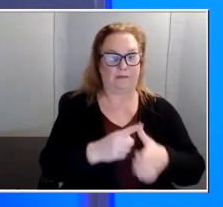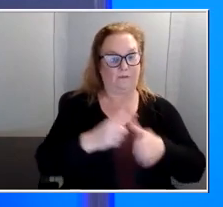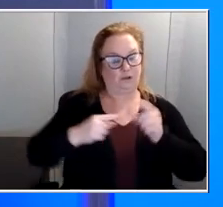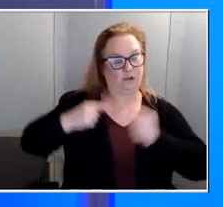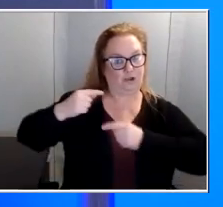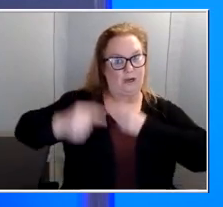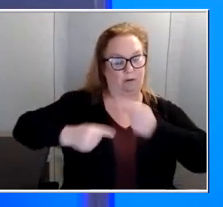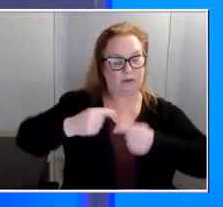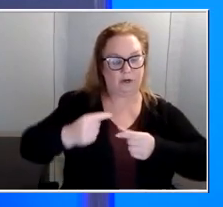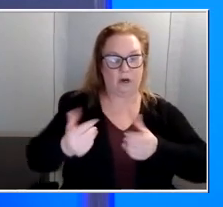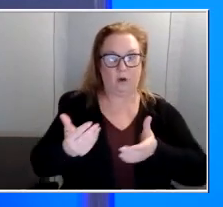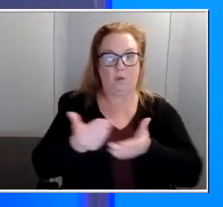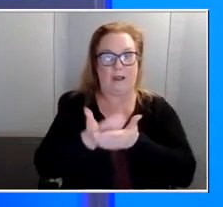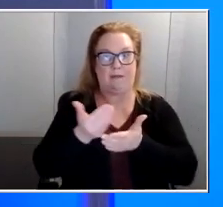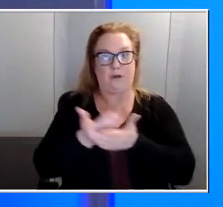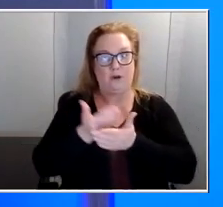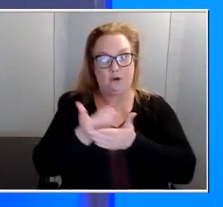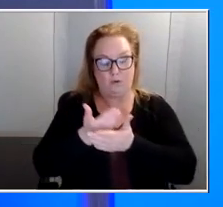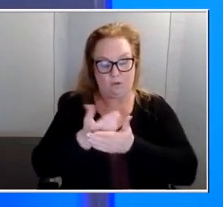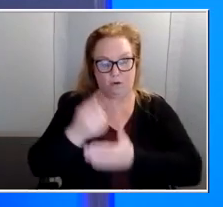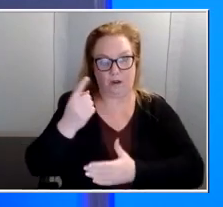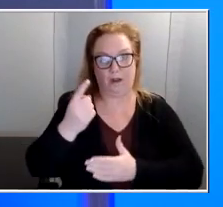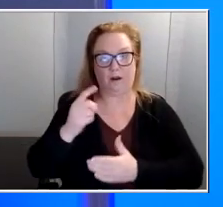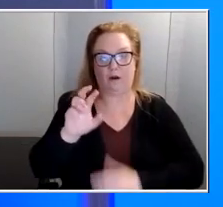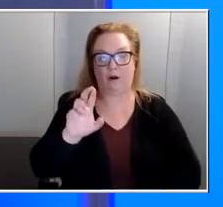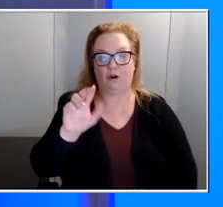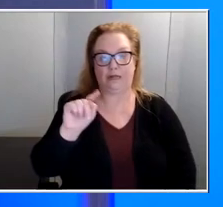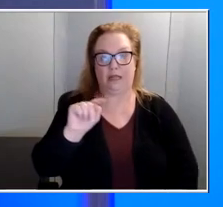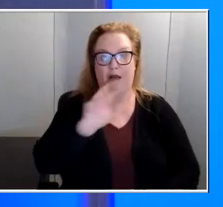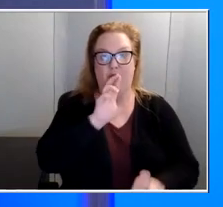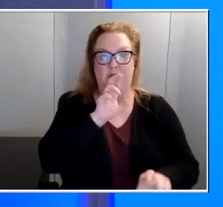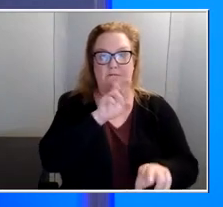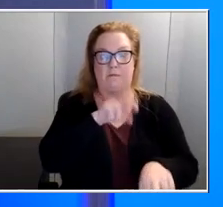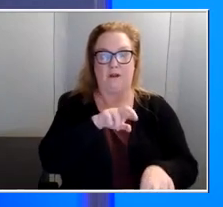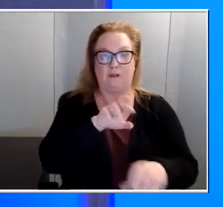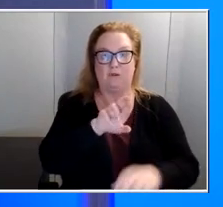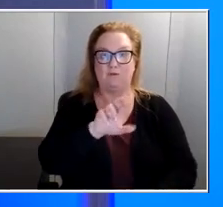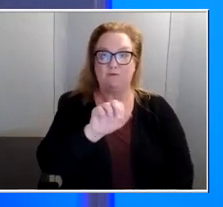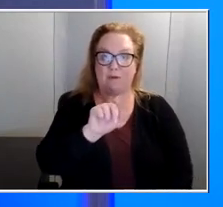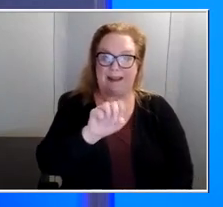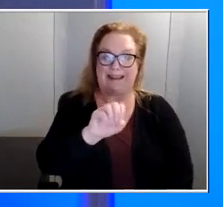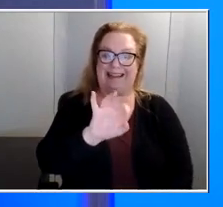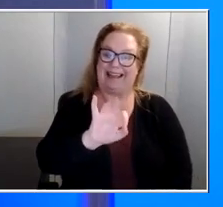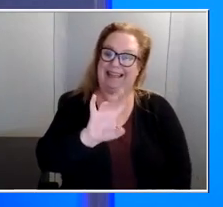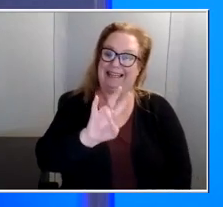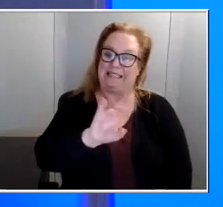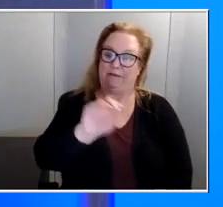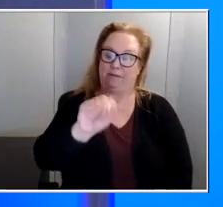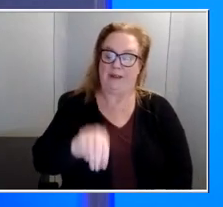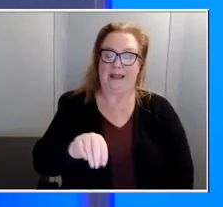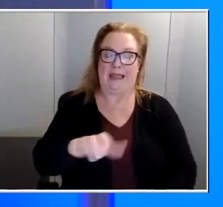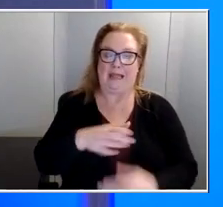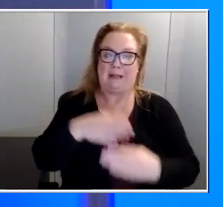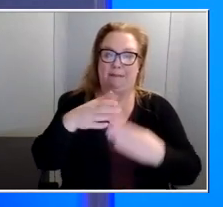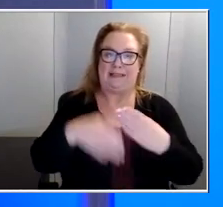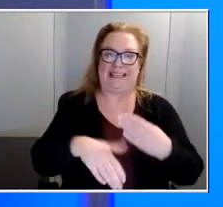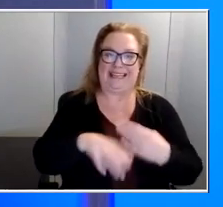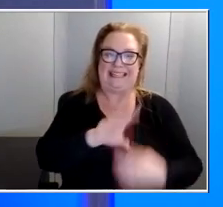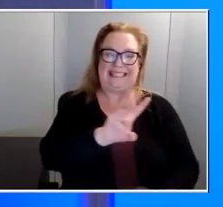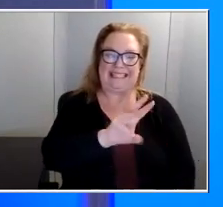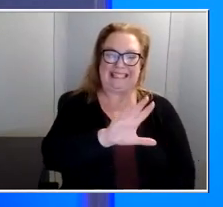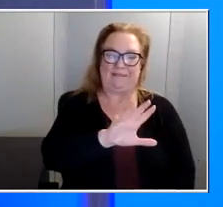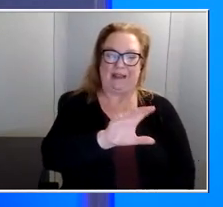We have a new kid on the block, CAR T, that has response rates of 97% and complete remissions of 65 to 80%, depending